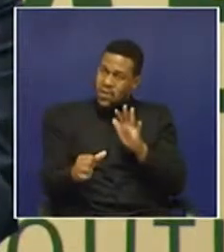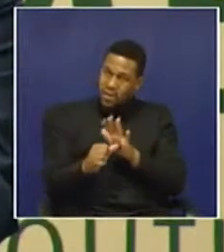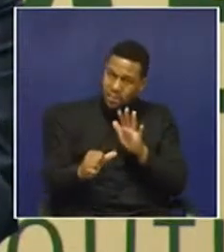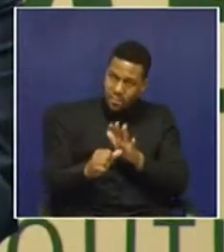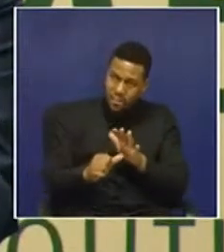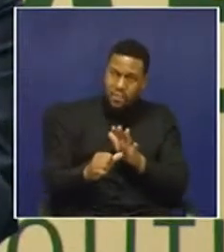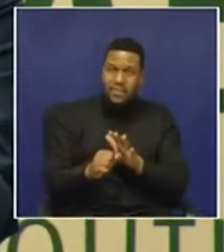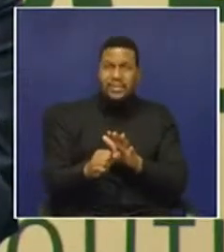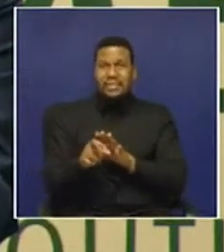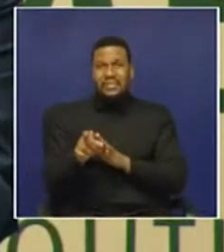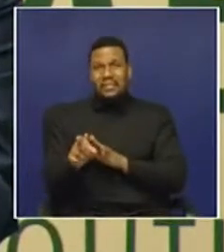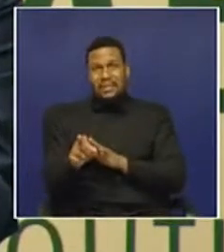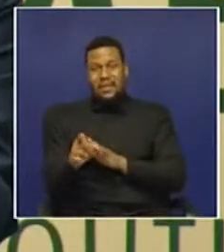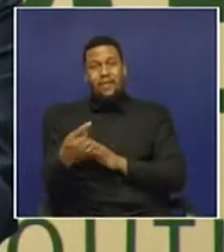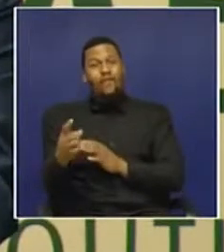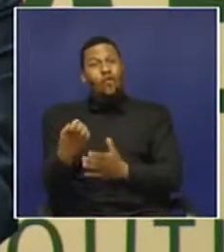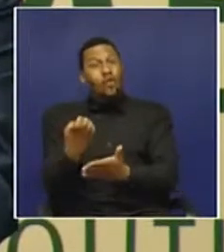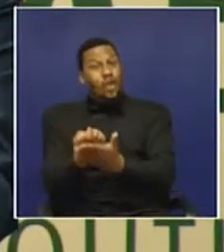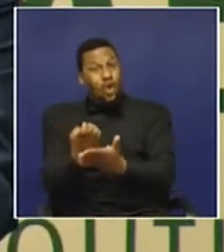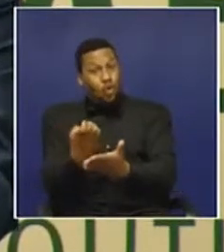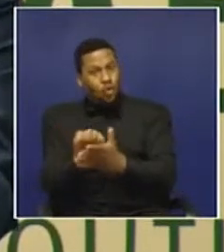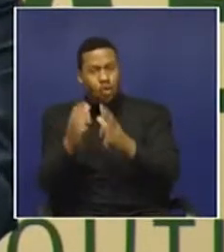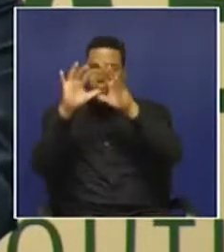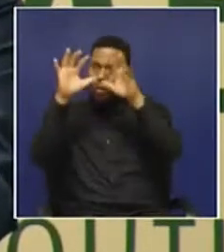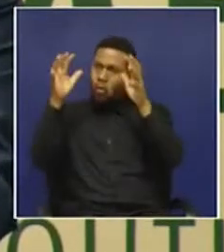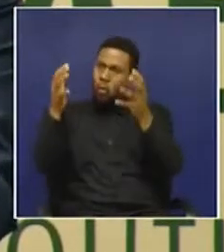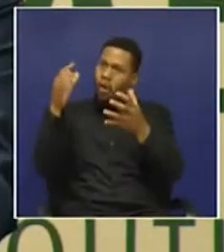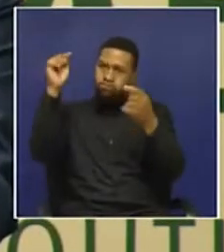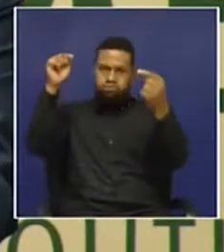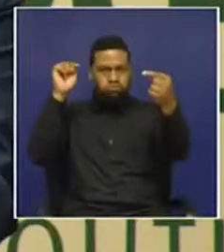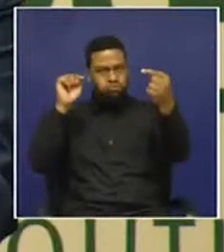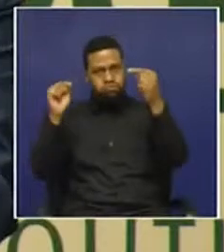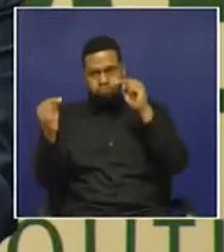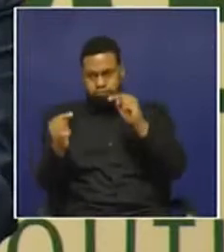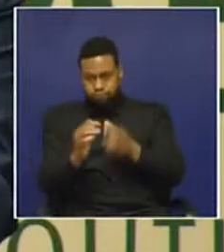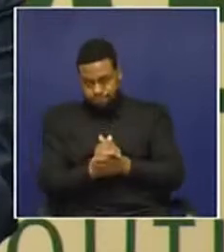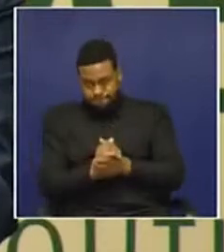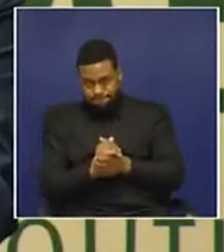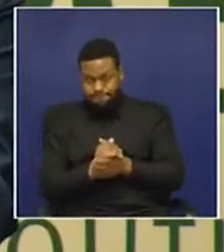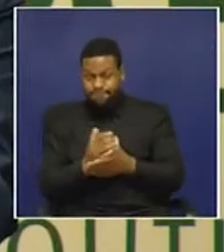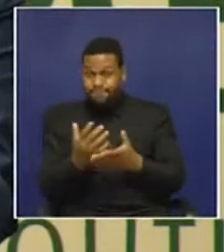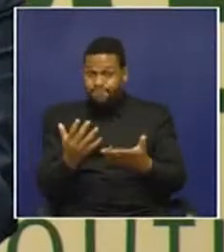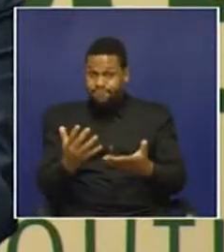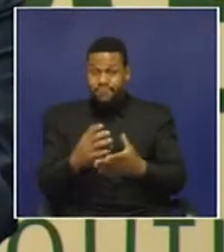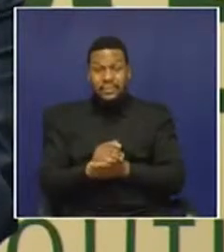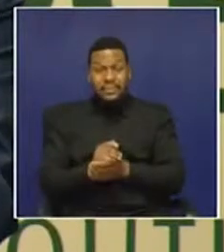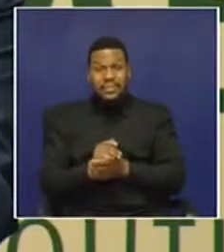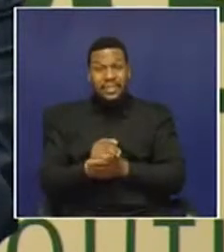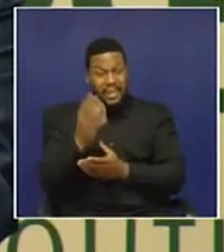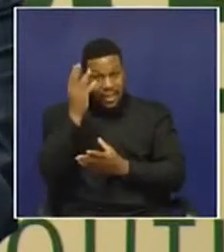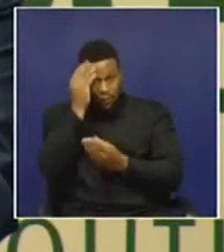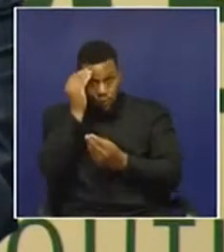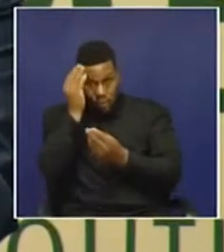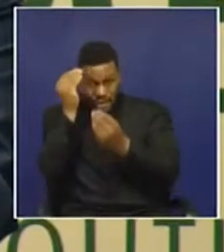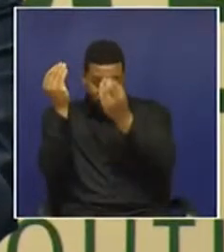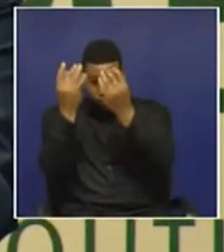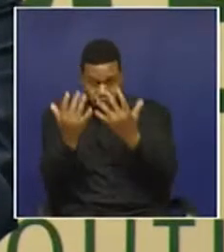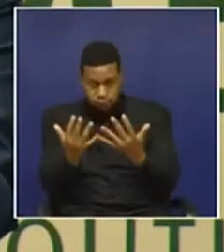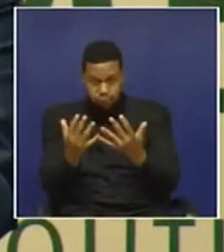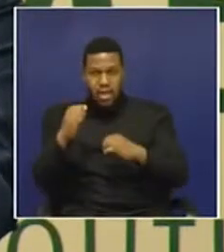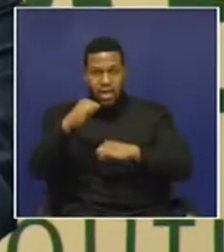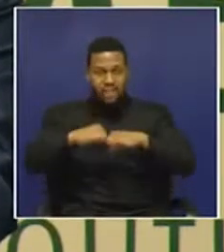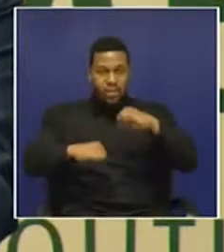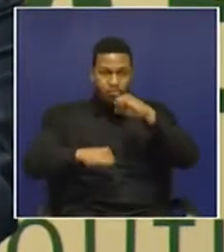of economies worldwide. As such, data infrastructure should be considered as critical as